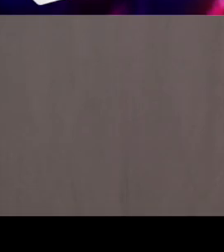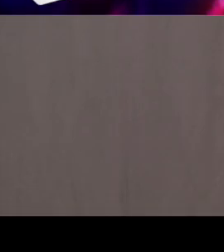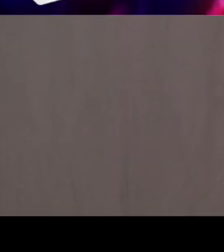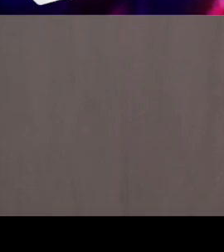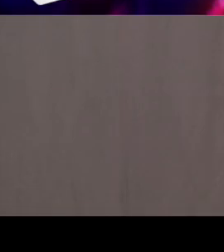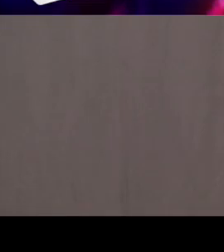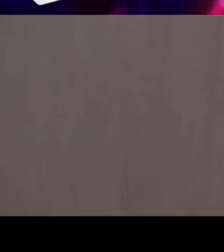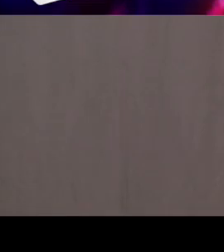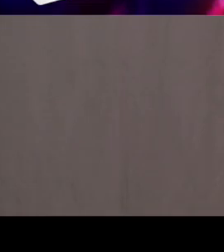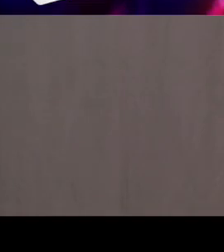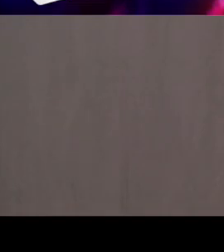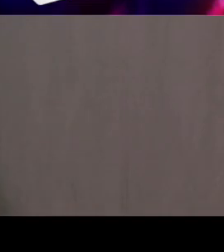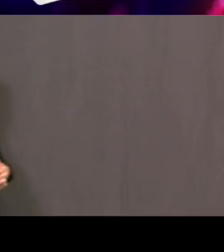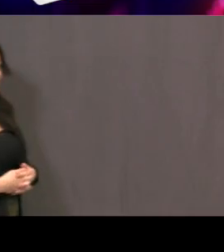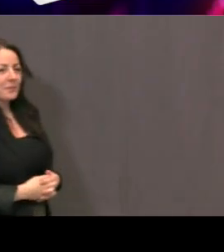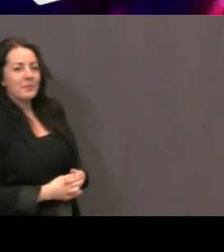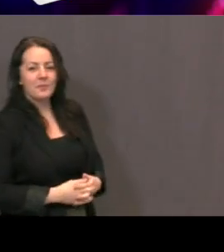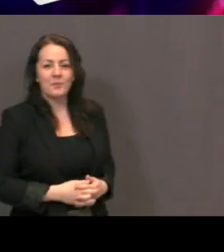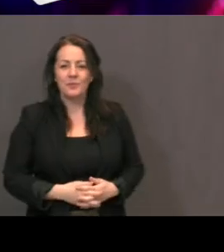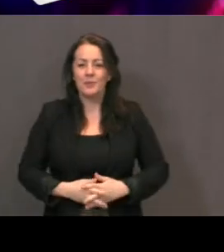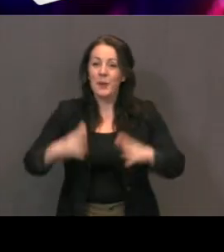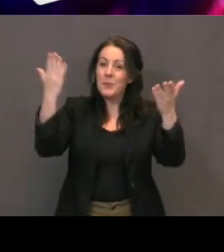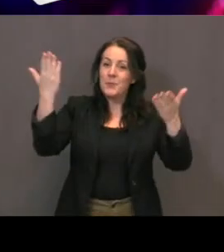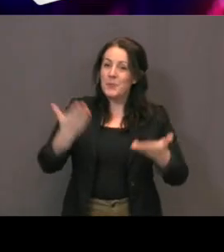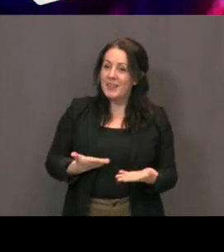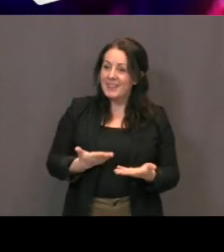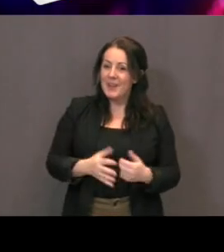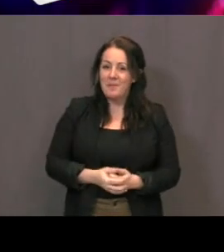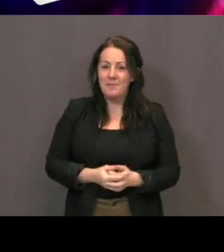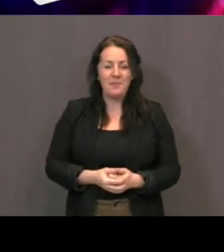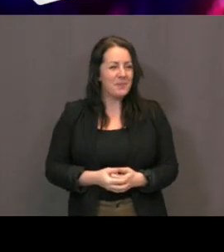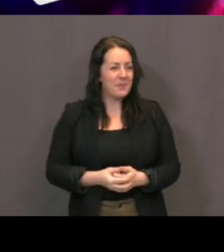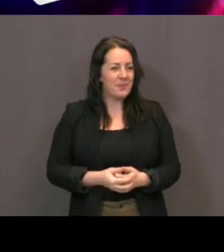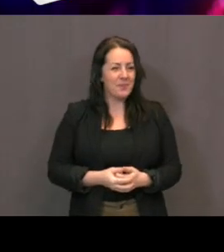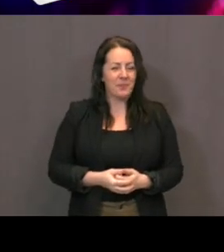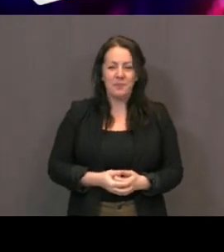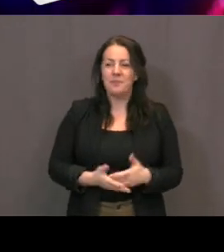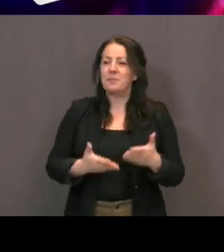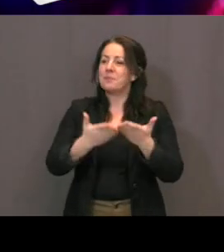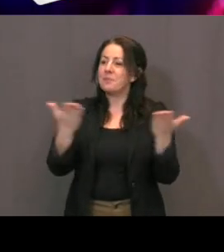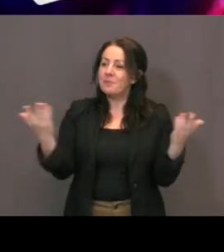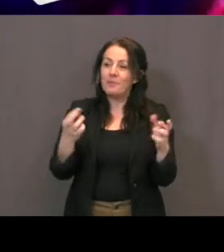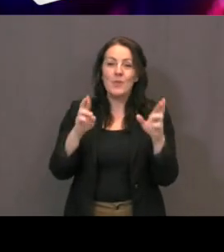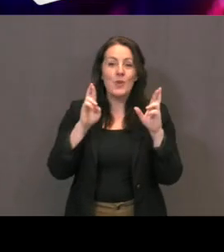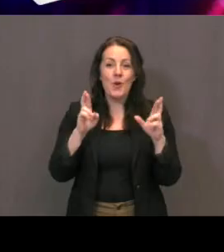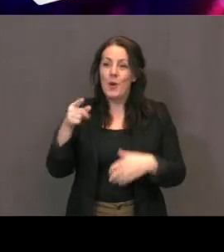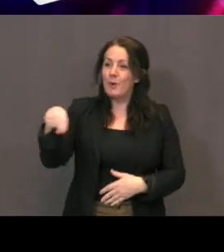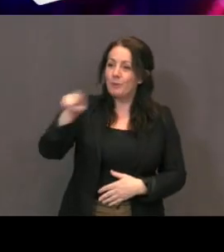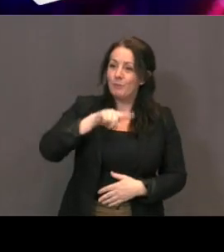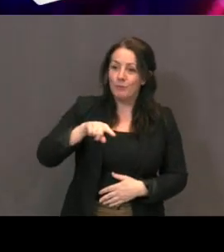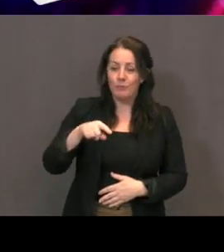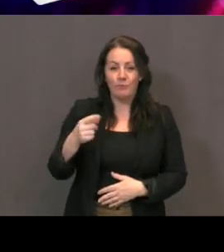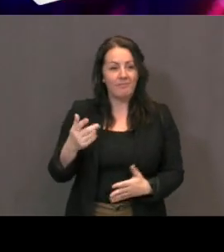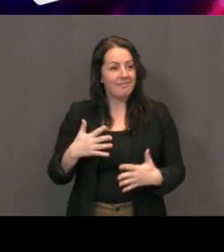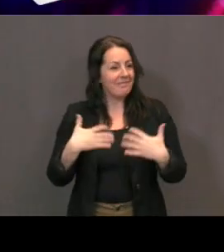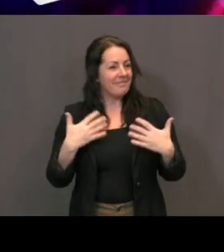So, welcome back. I hope you were able to make the most of this first break to chat, to network, and maybe to